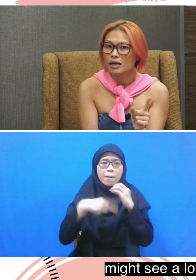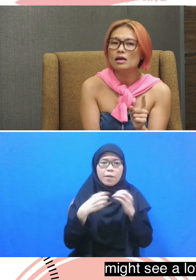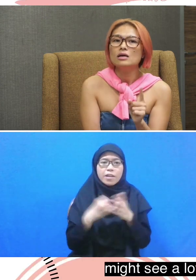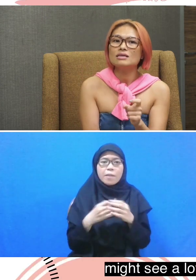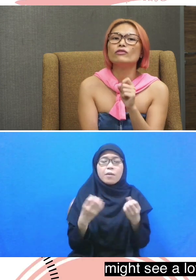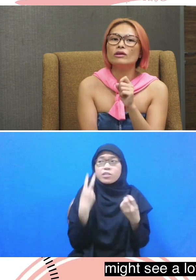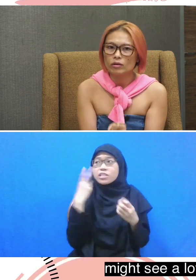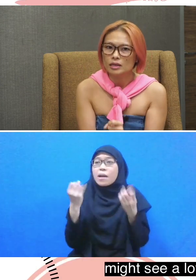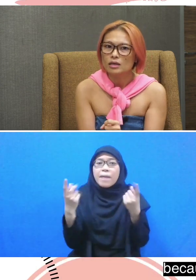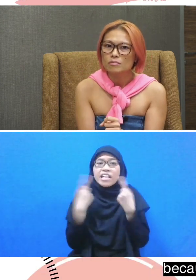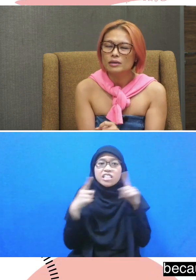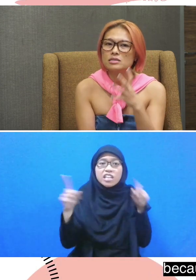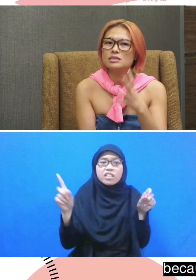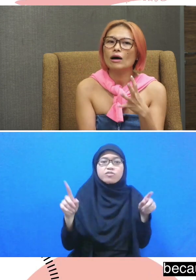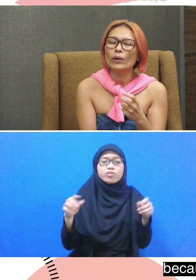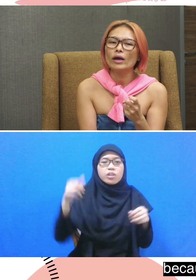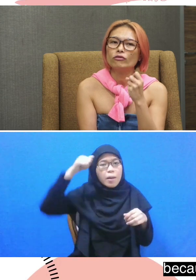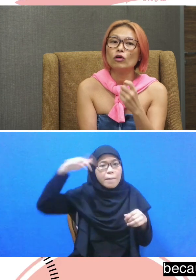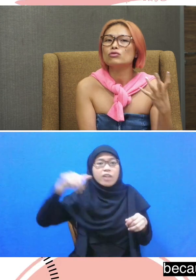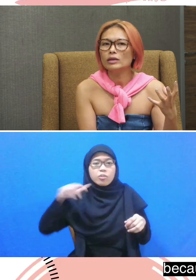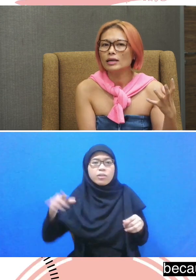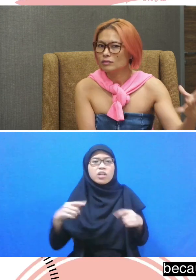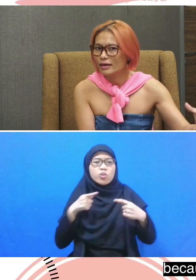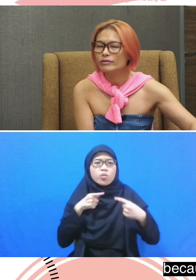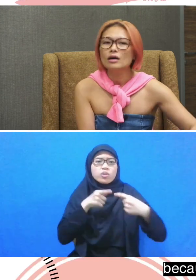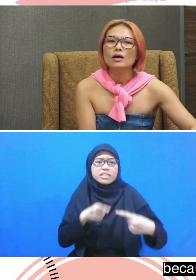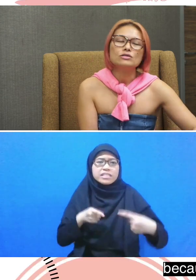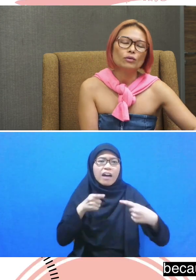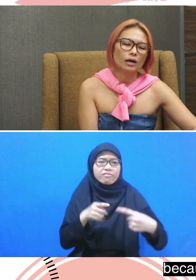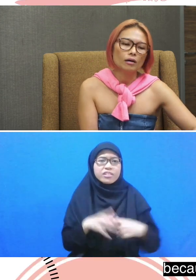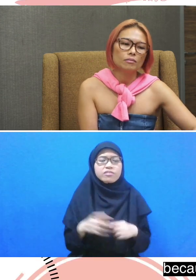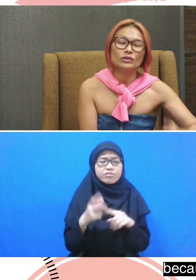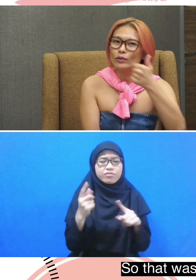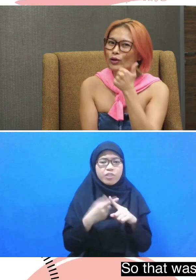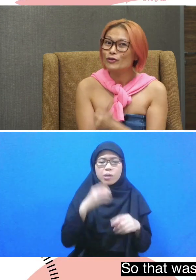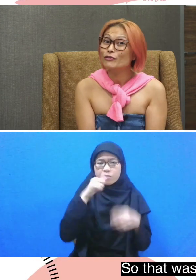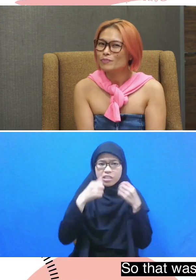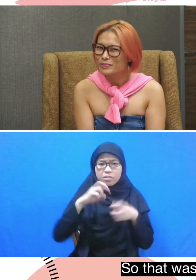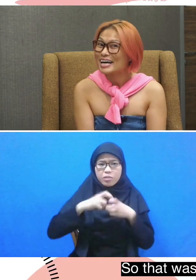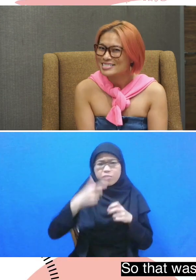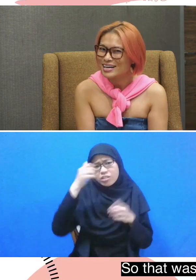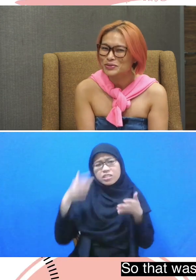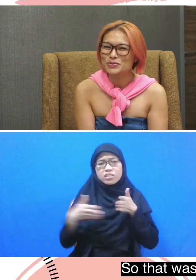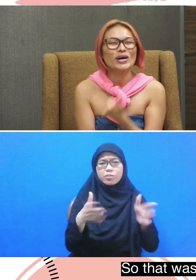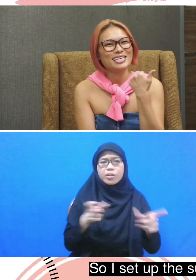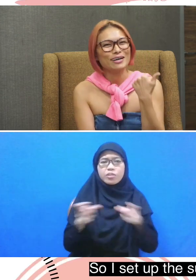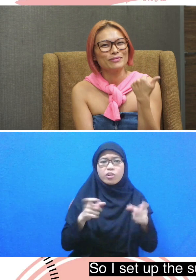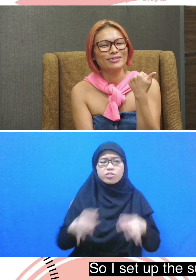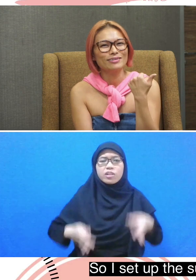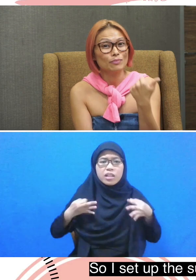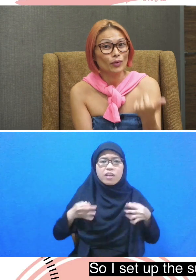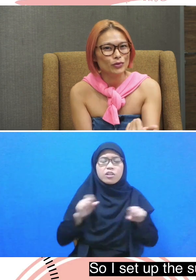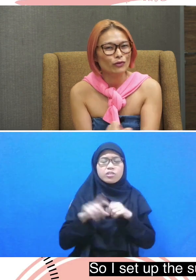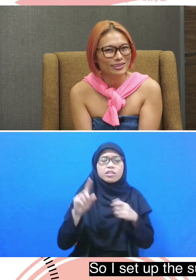men suffering from it because it's our way of controlling our life. So that was one of the first purpose that I set out to do. So I set up